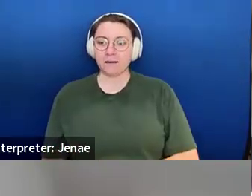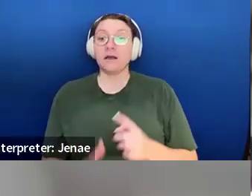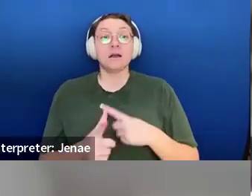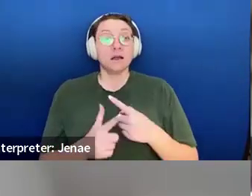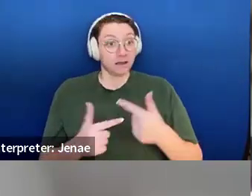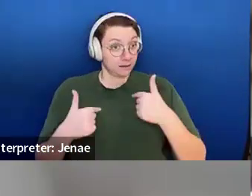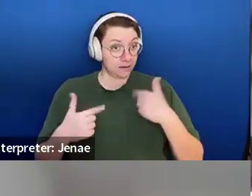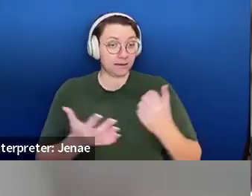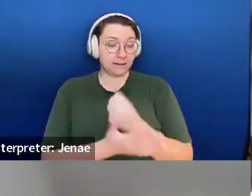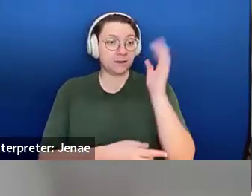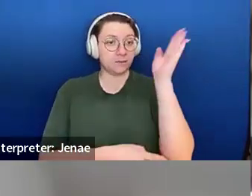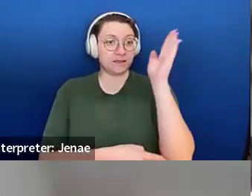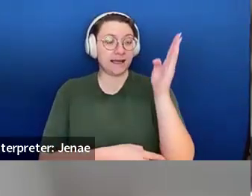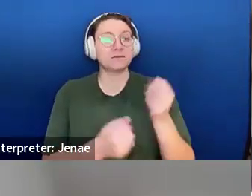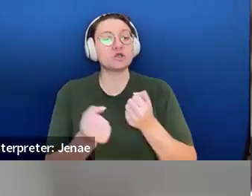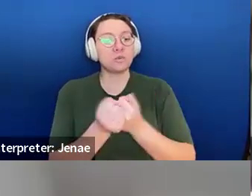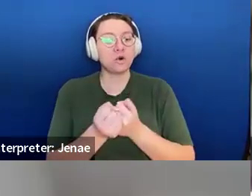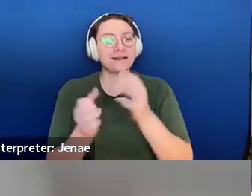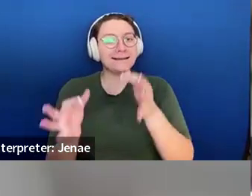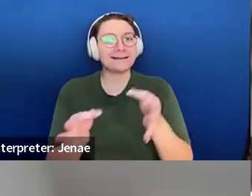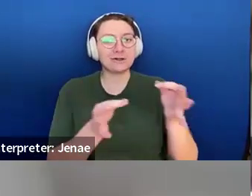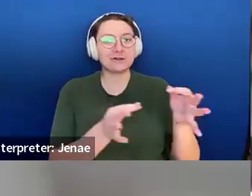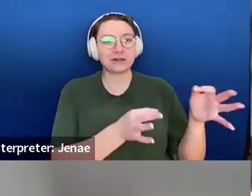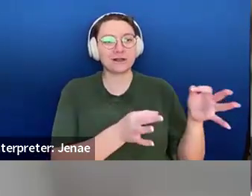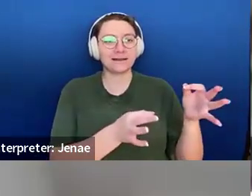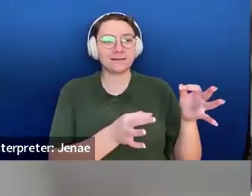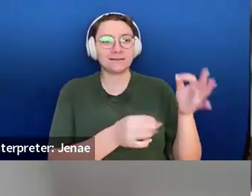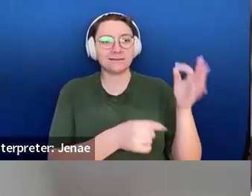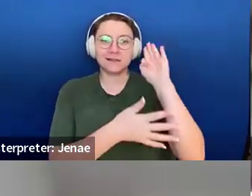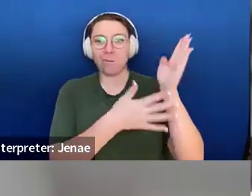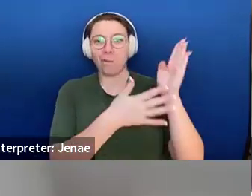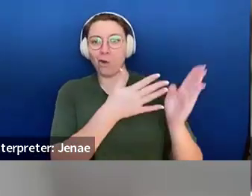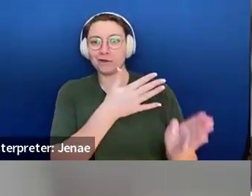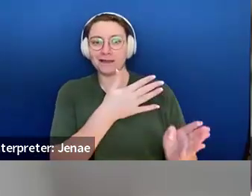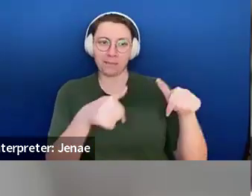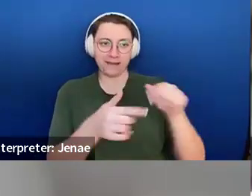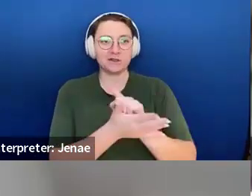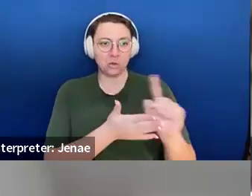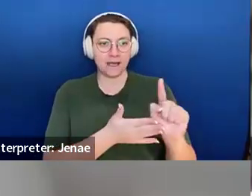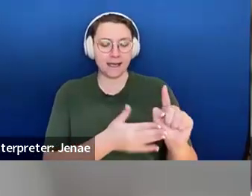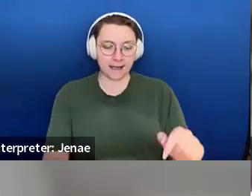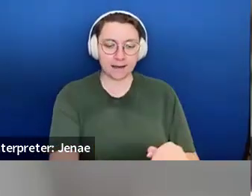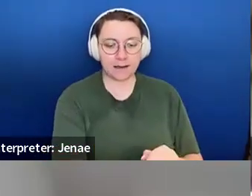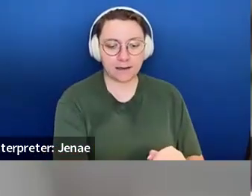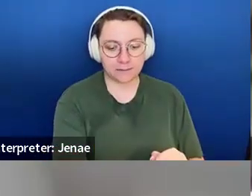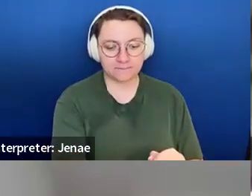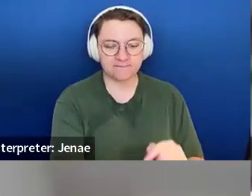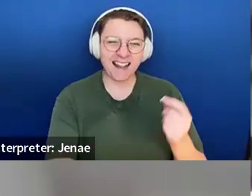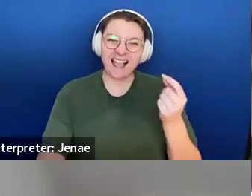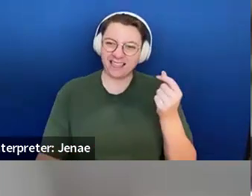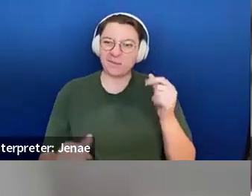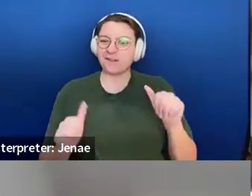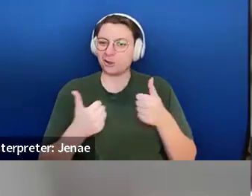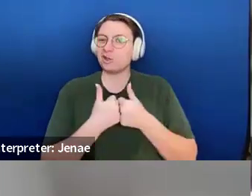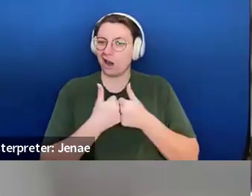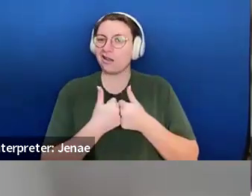to present at a supported decision-making symposium this week. And there was a little bit of a challenge that was